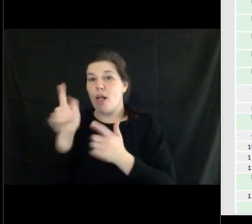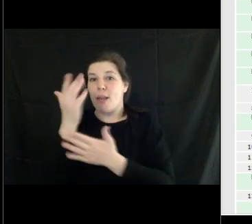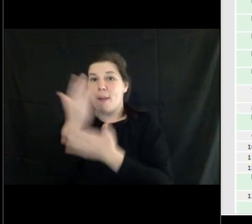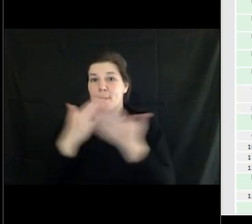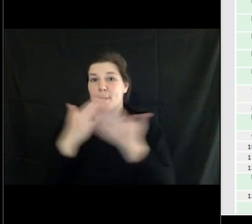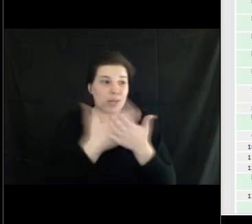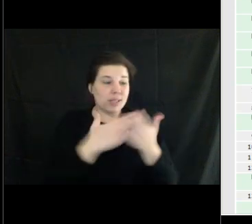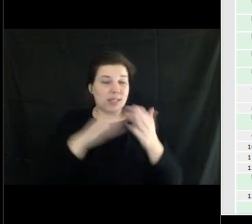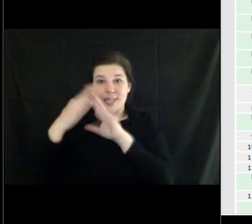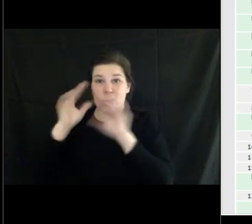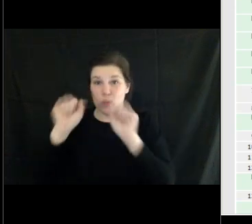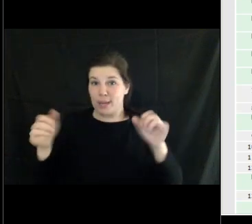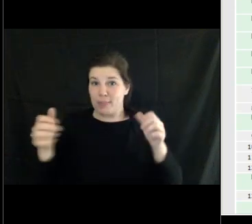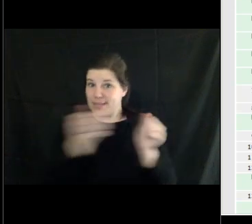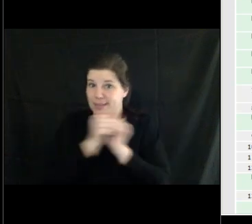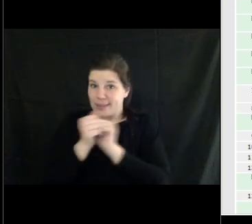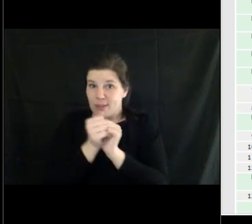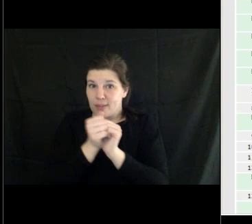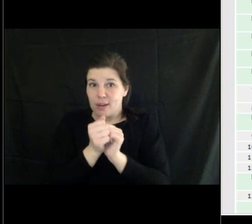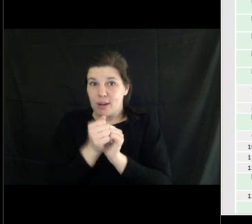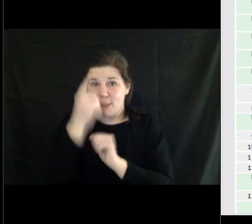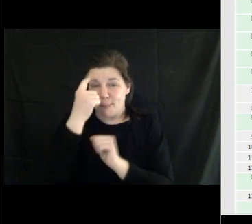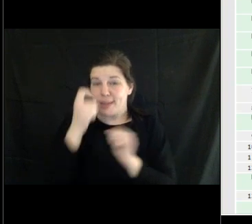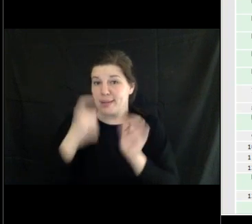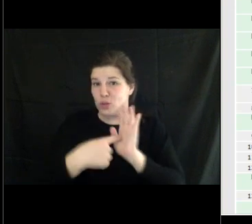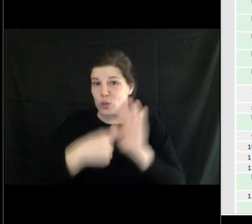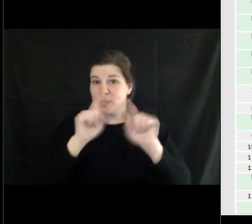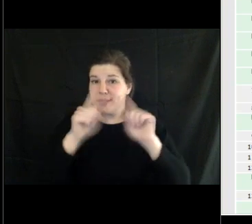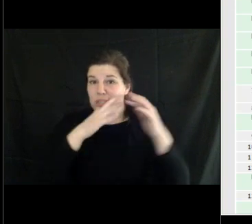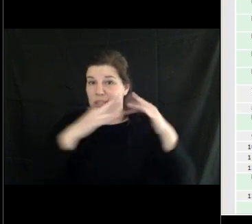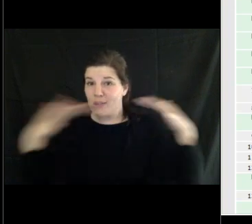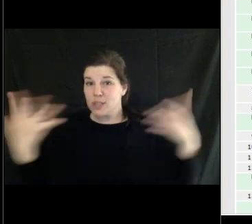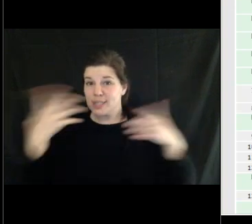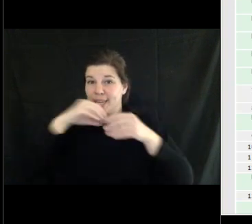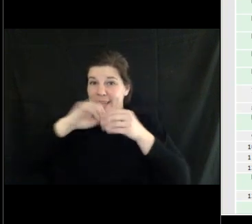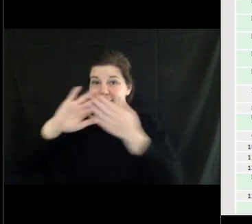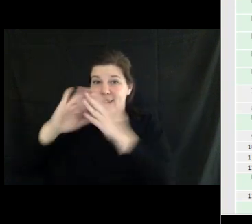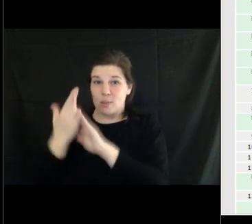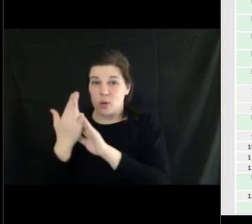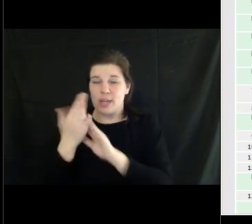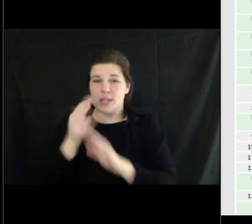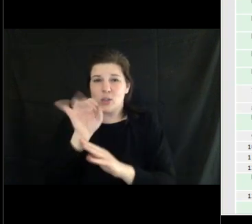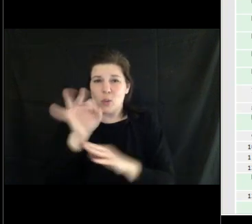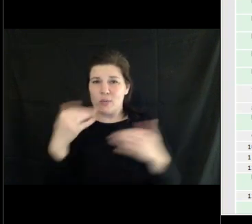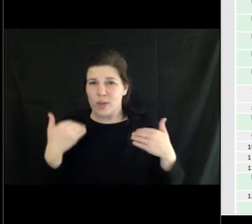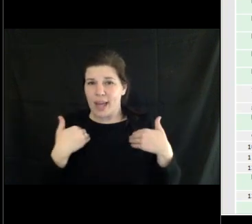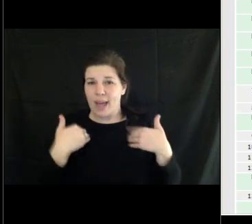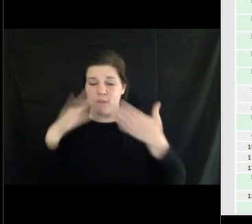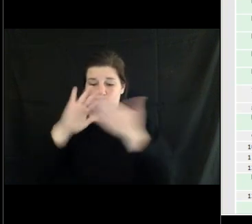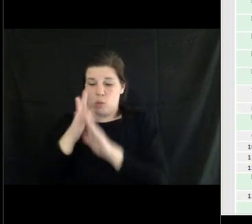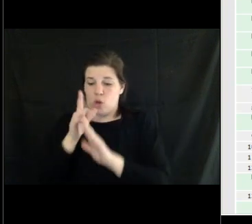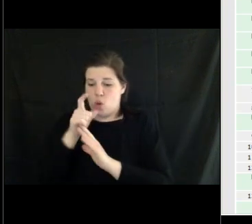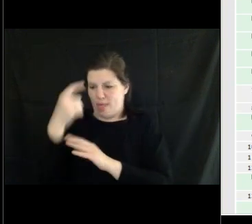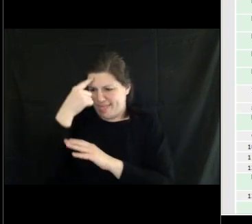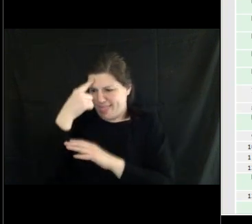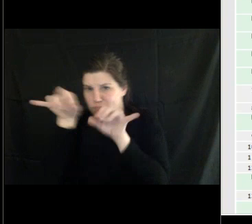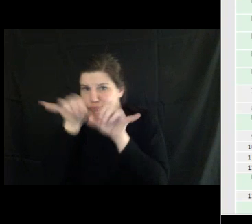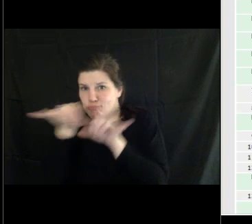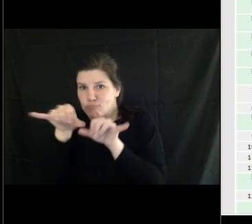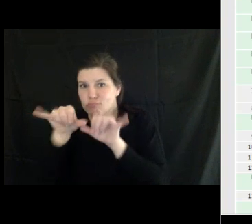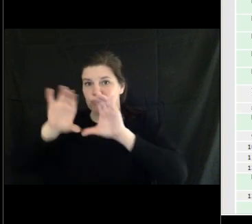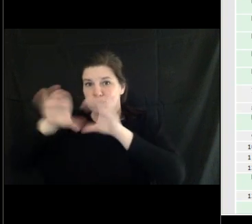a representation of the different cultures and diversity within our community. So having communities that are more like-minded and more geographically together makes more sense than having